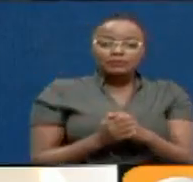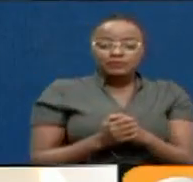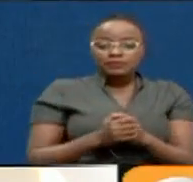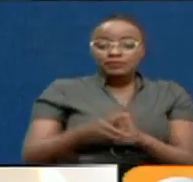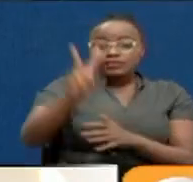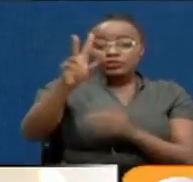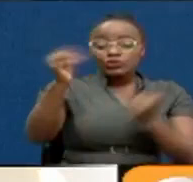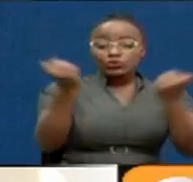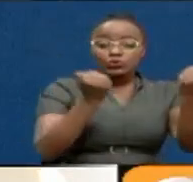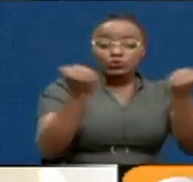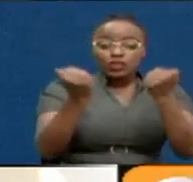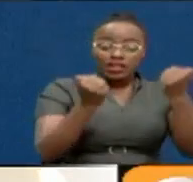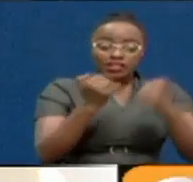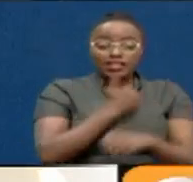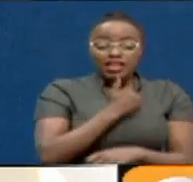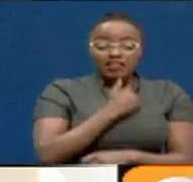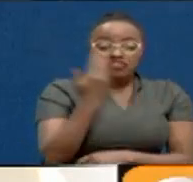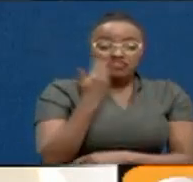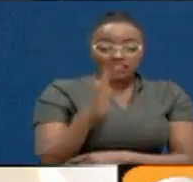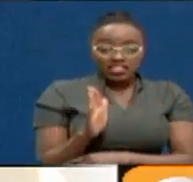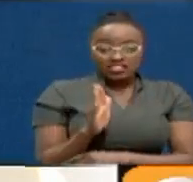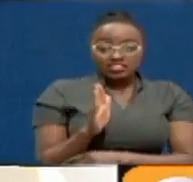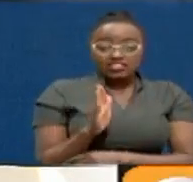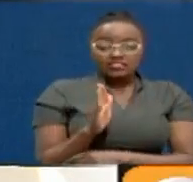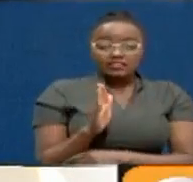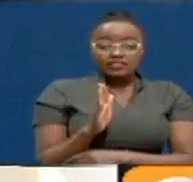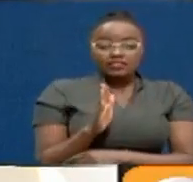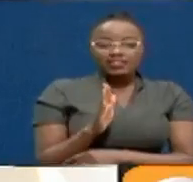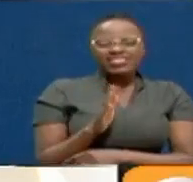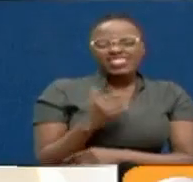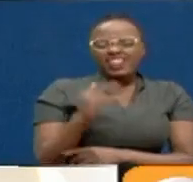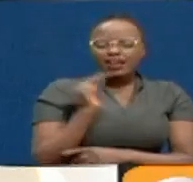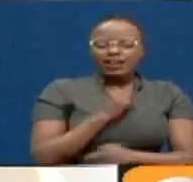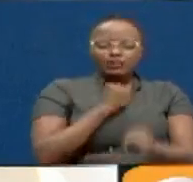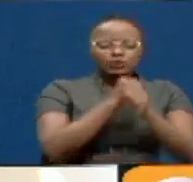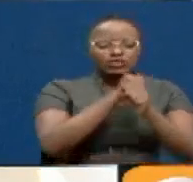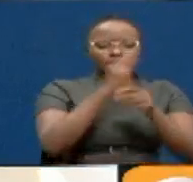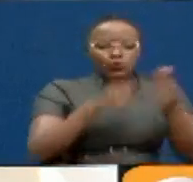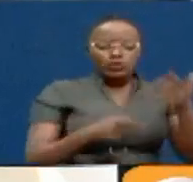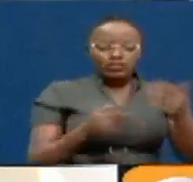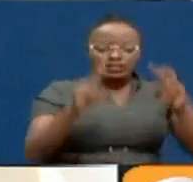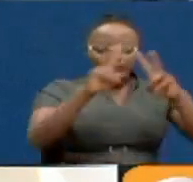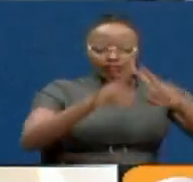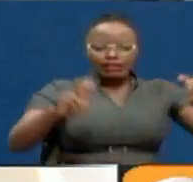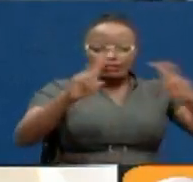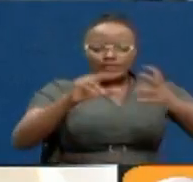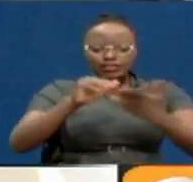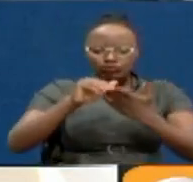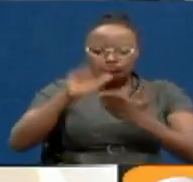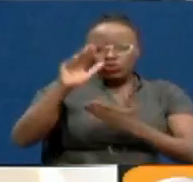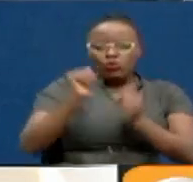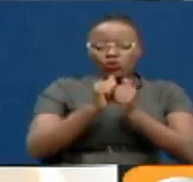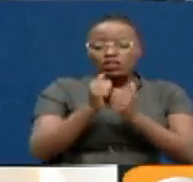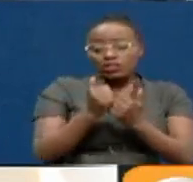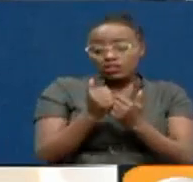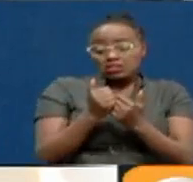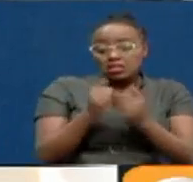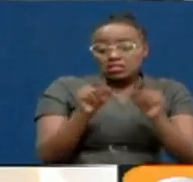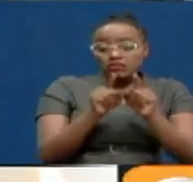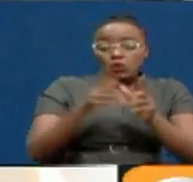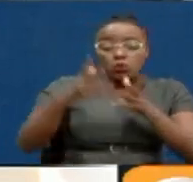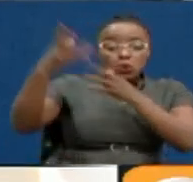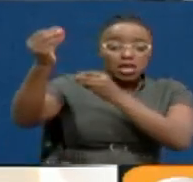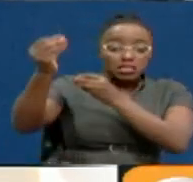two cars and one pickup. You know, what we did was to do research in the movie. We went